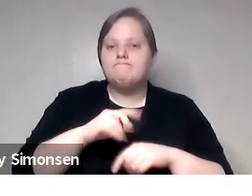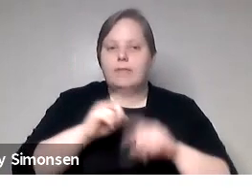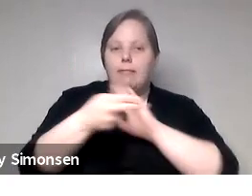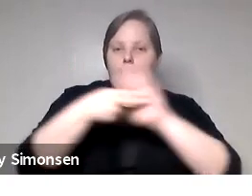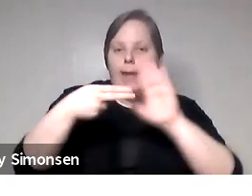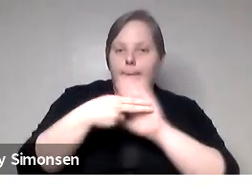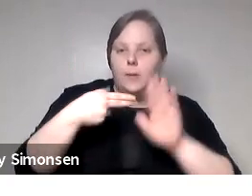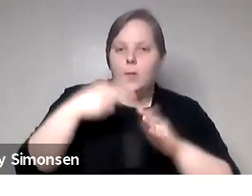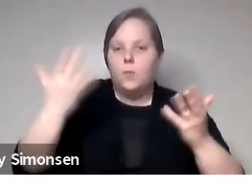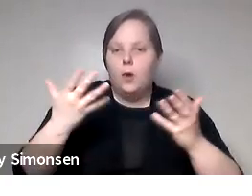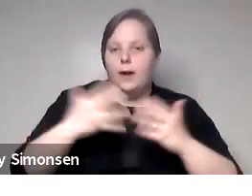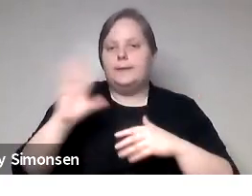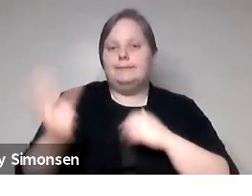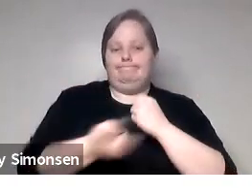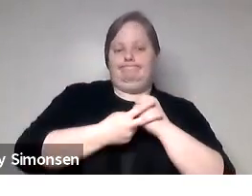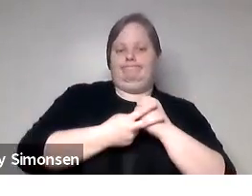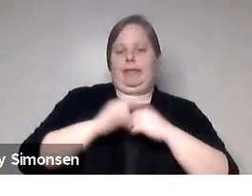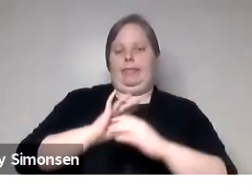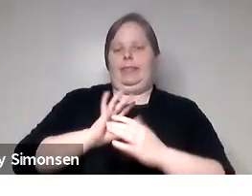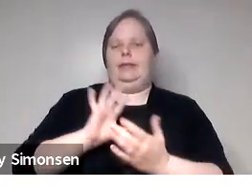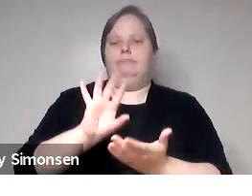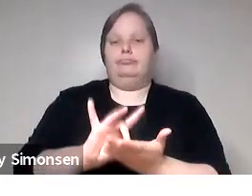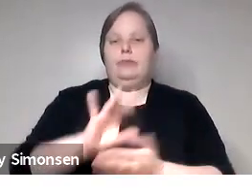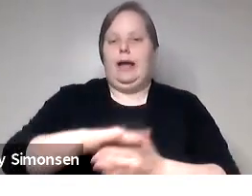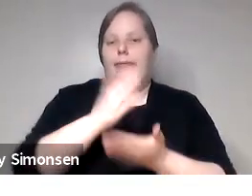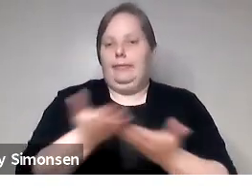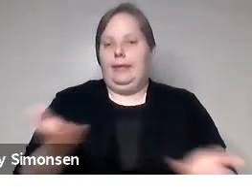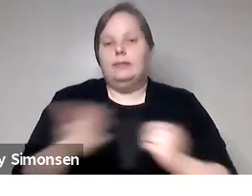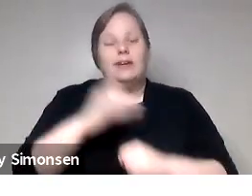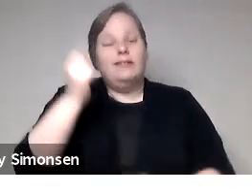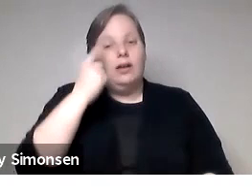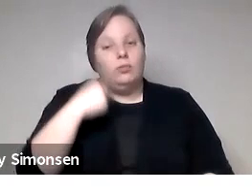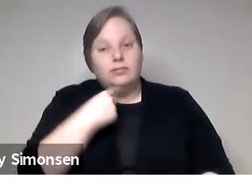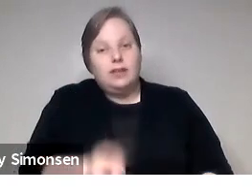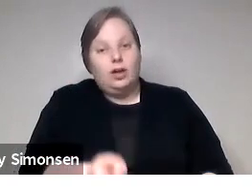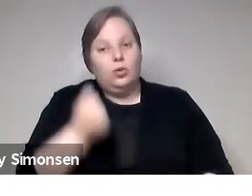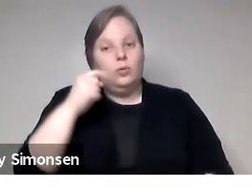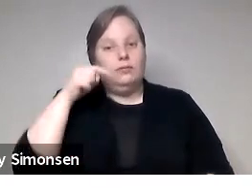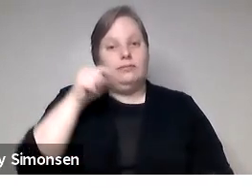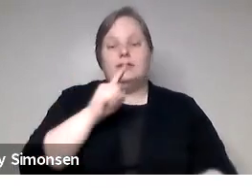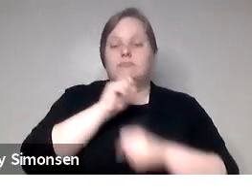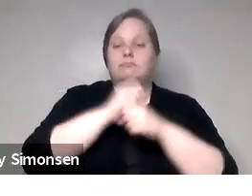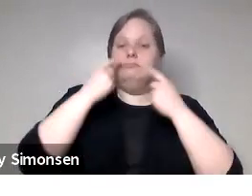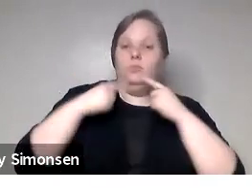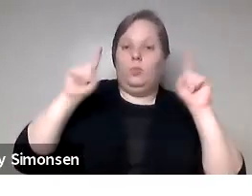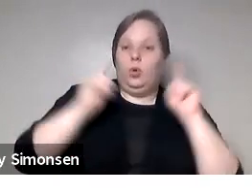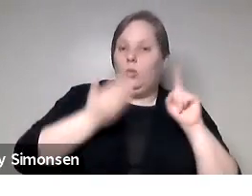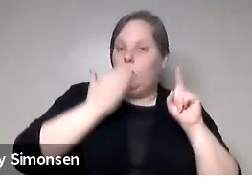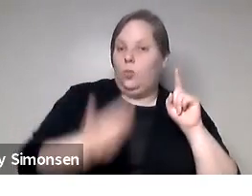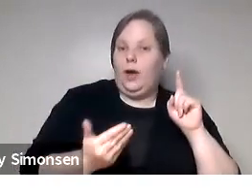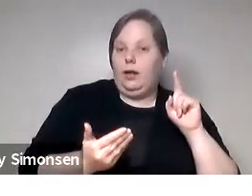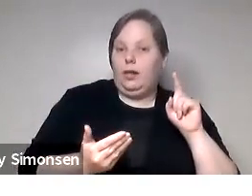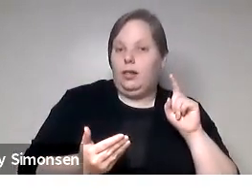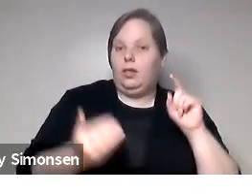put them onto objects. One thing I will tell you is this doesn't work too well with anything you